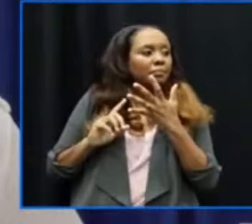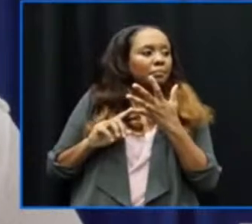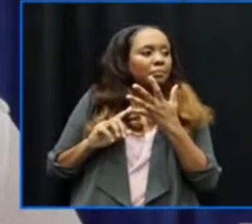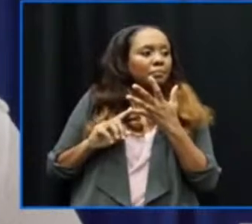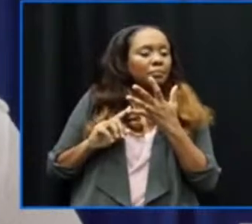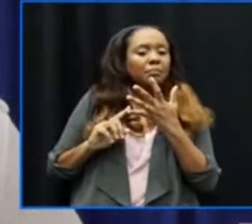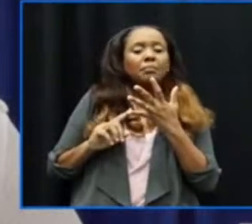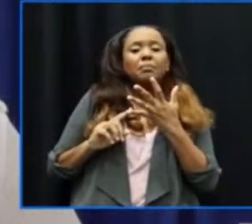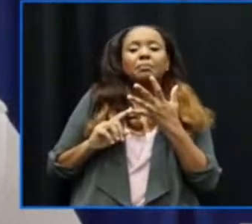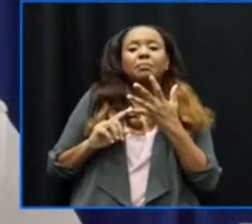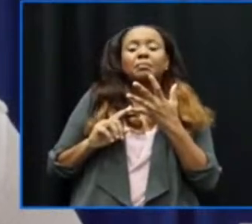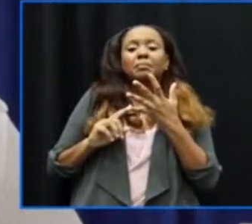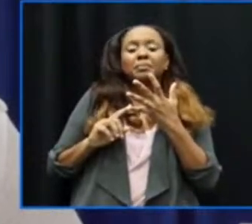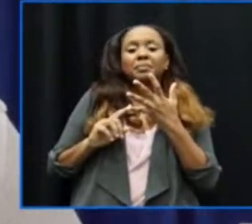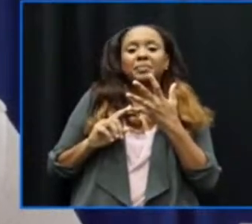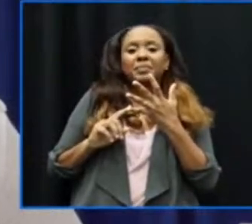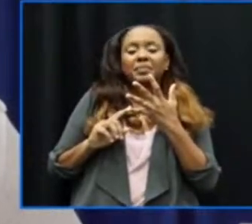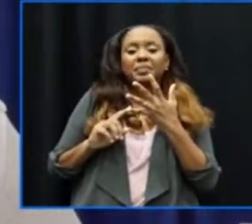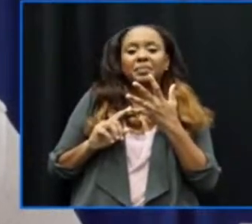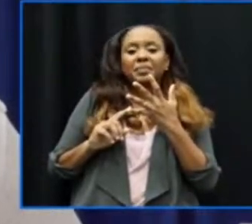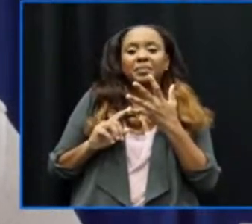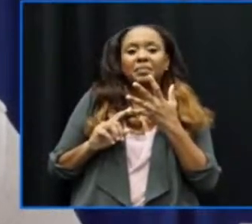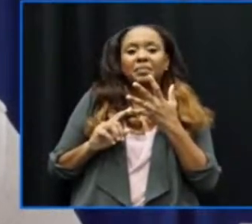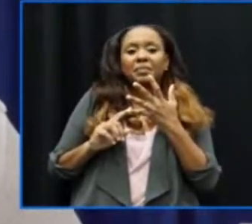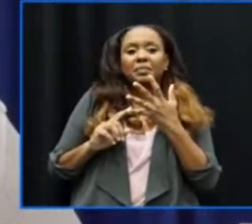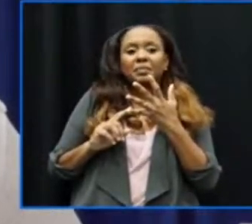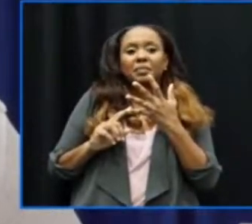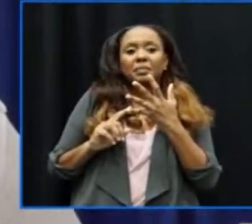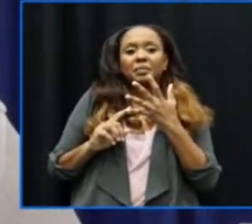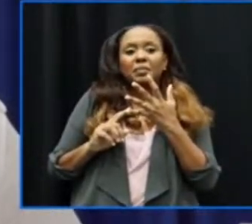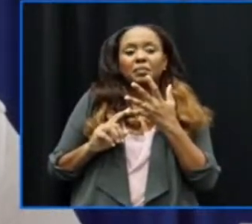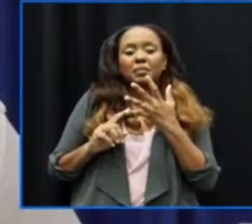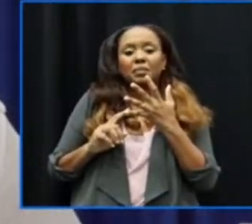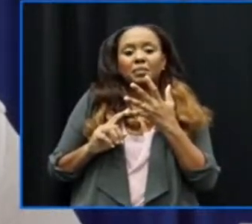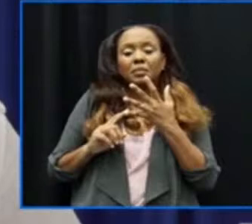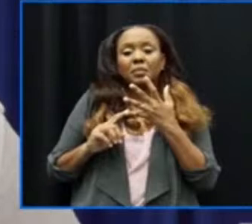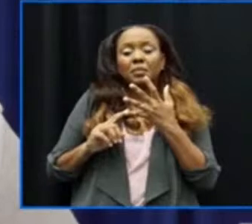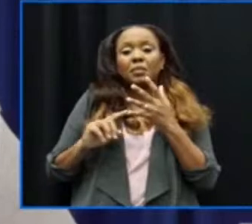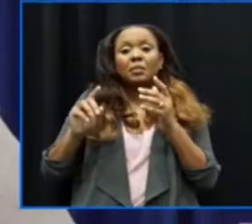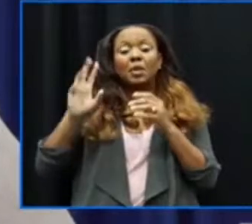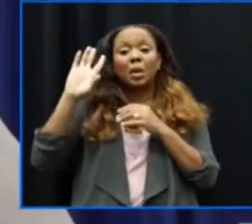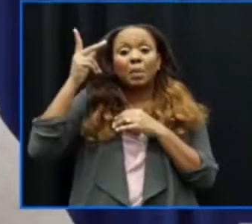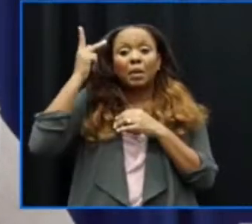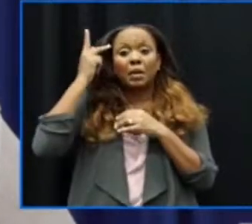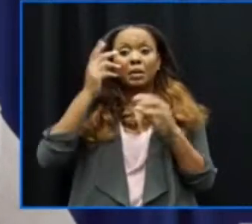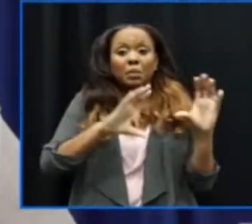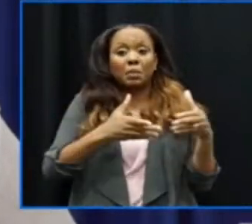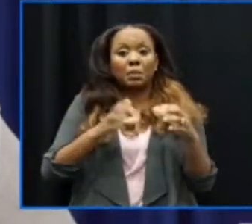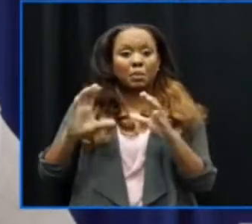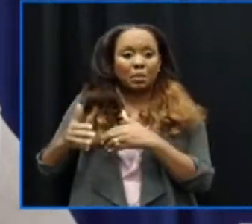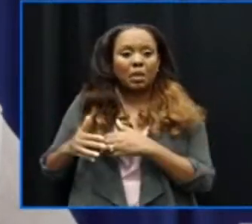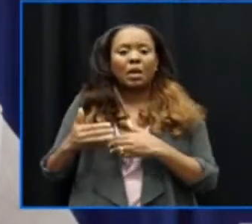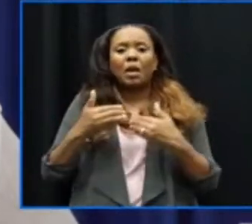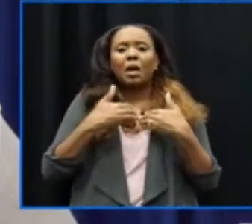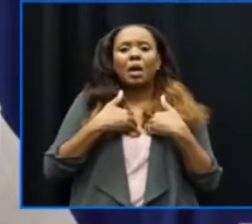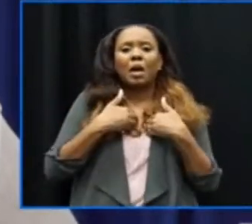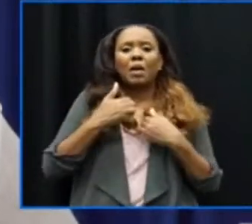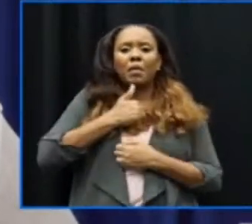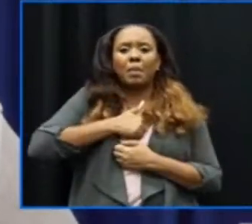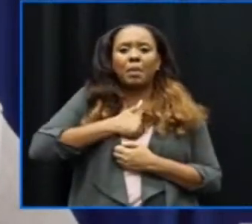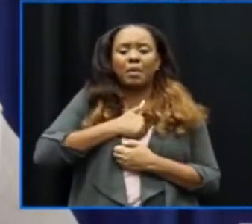Horsford, and then the political parties. I have an apologies for Bishop